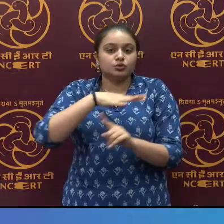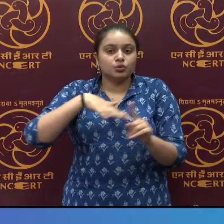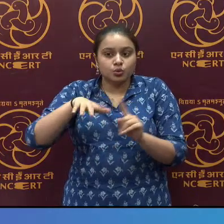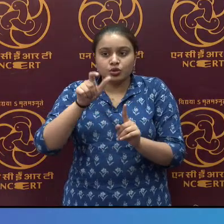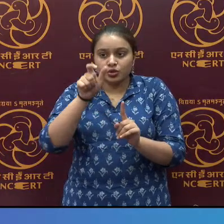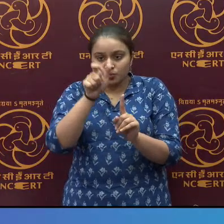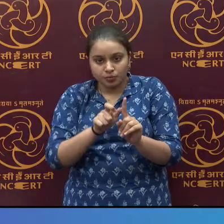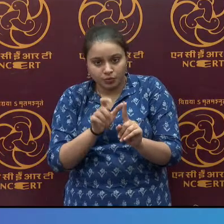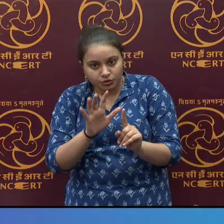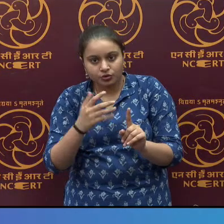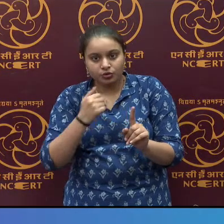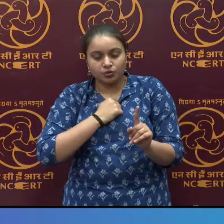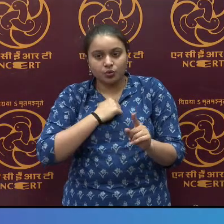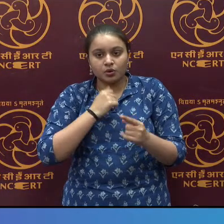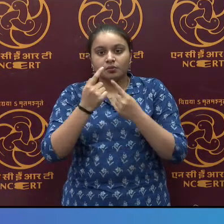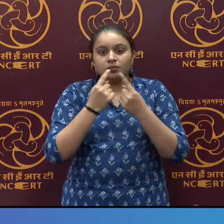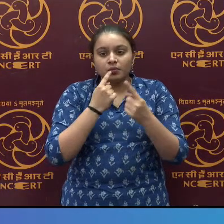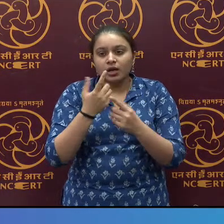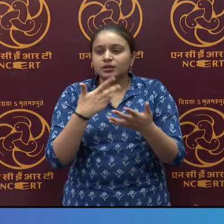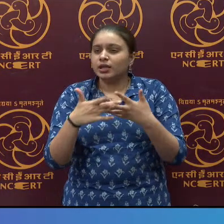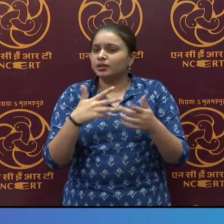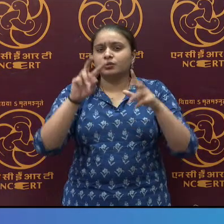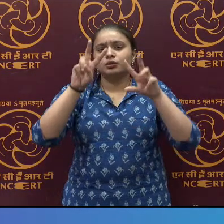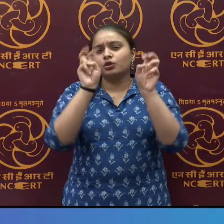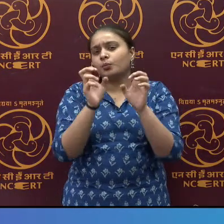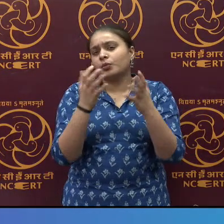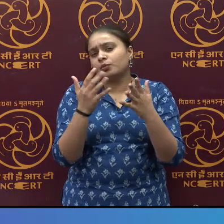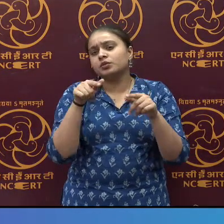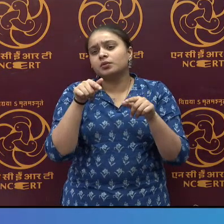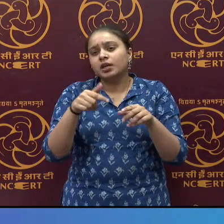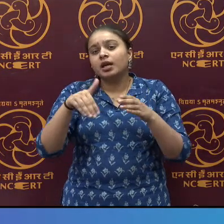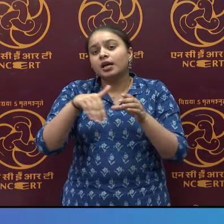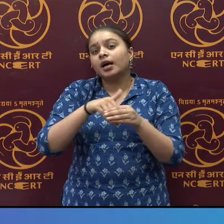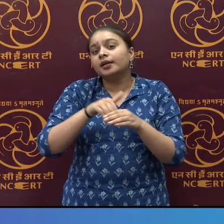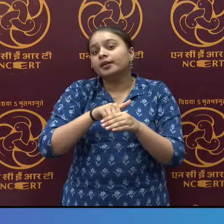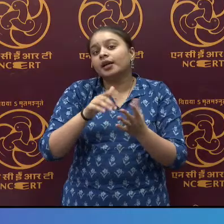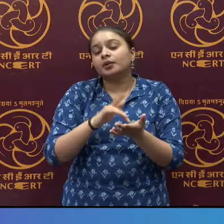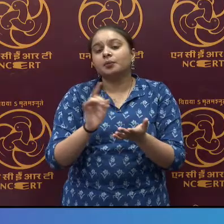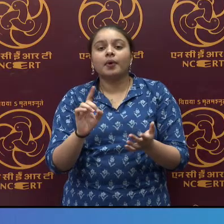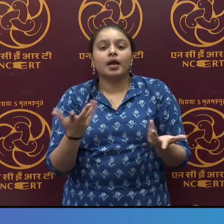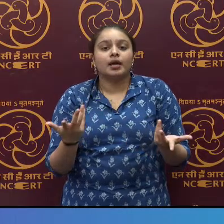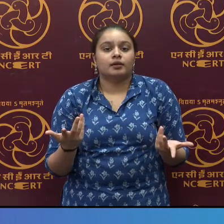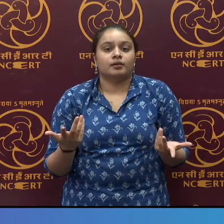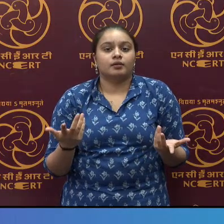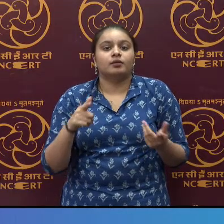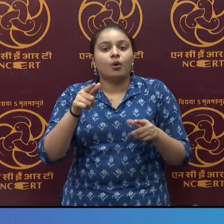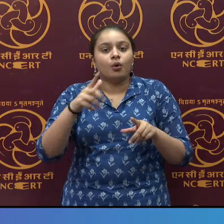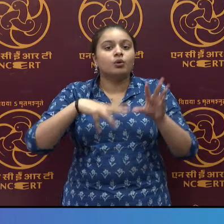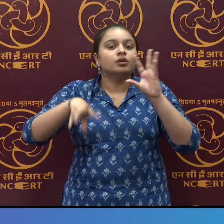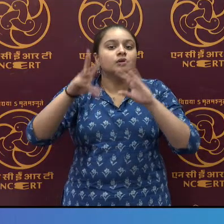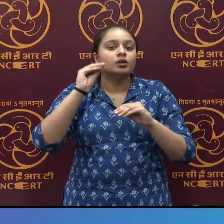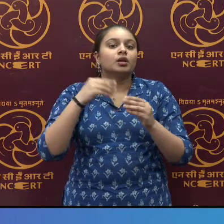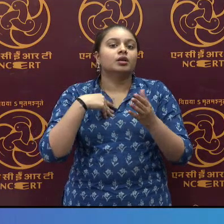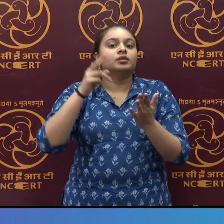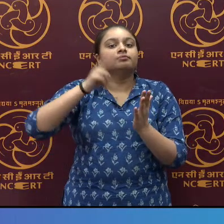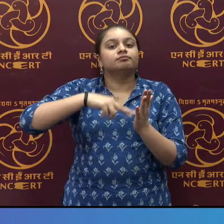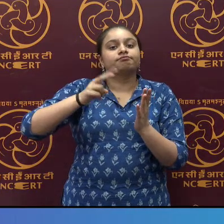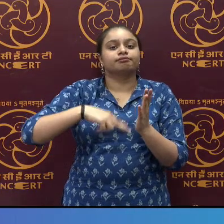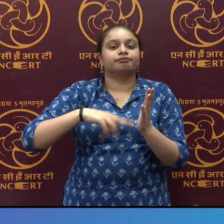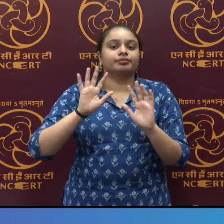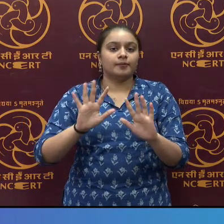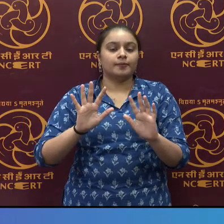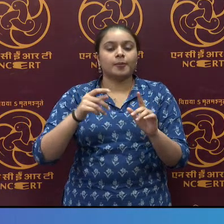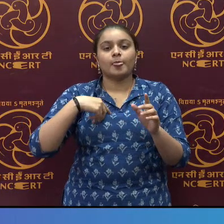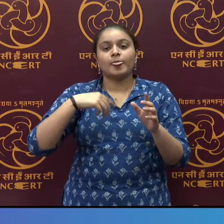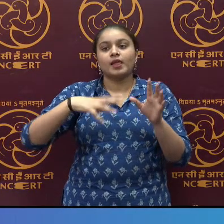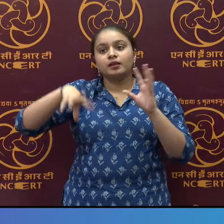social setup, you will be talking about something. Where is that content coming from? Whatever you are reading. And how do you learn